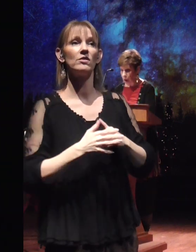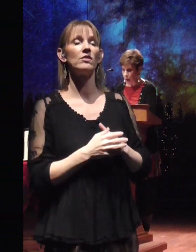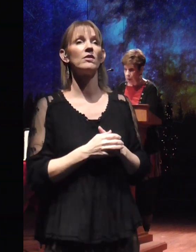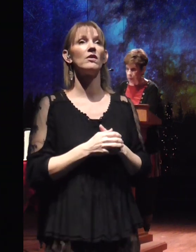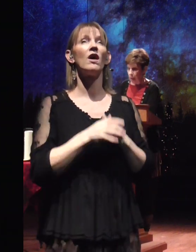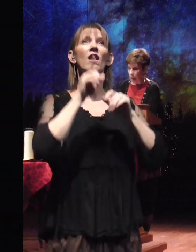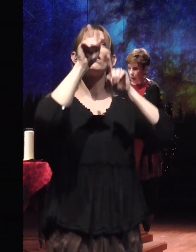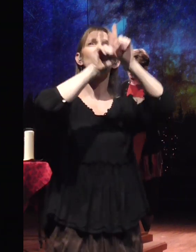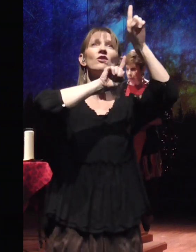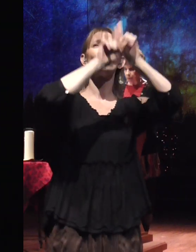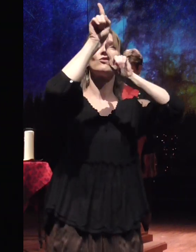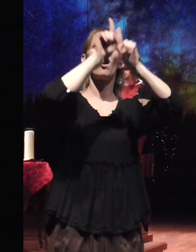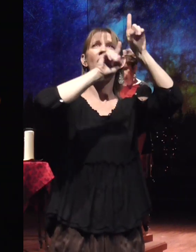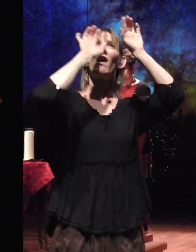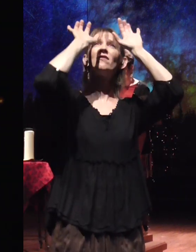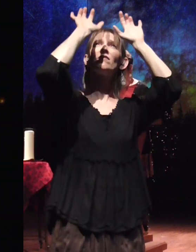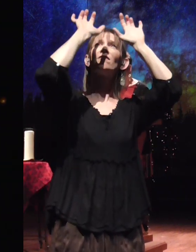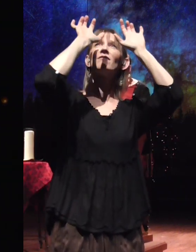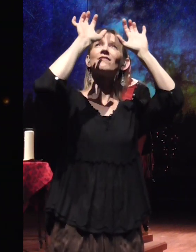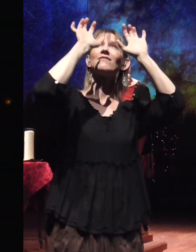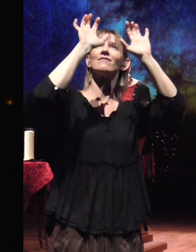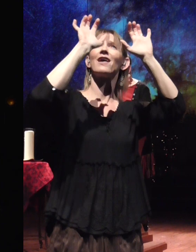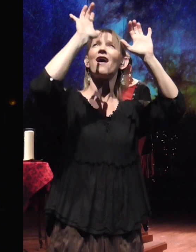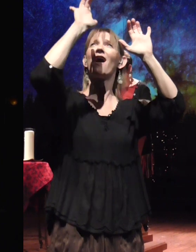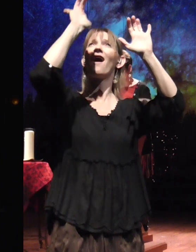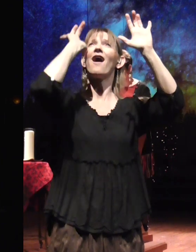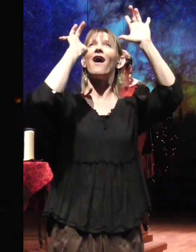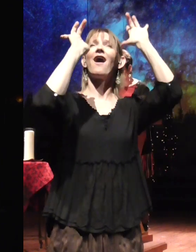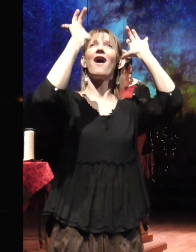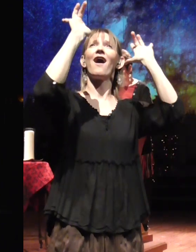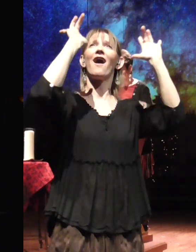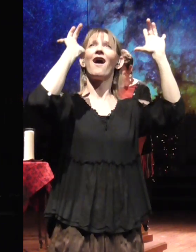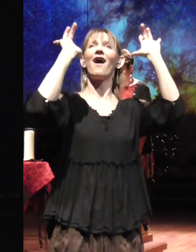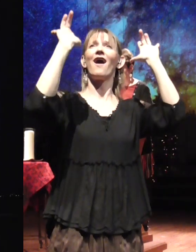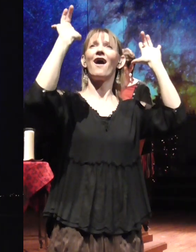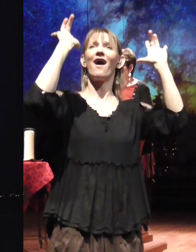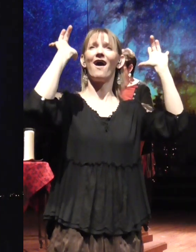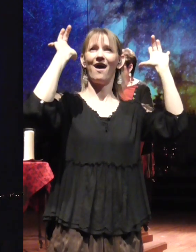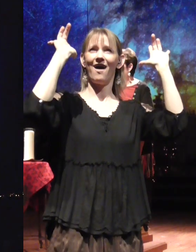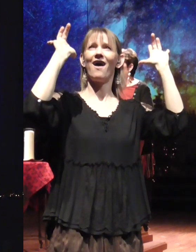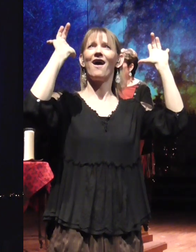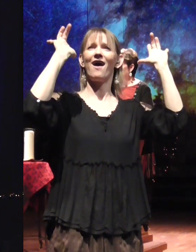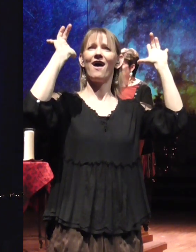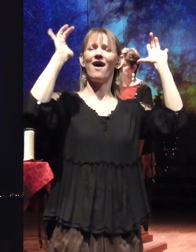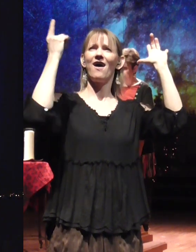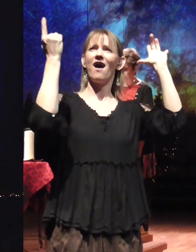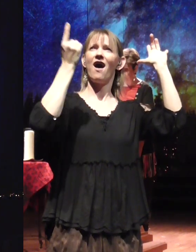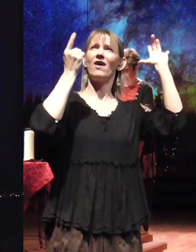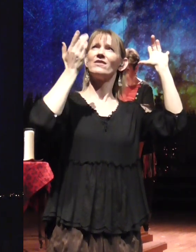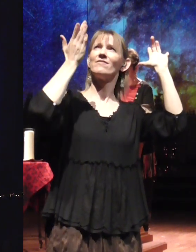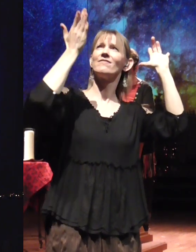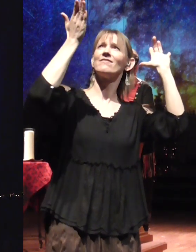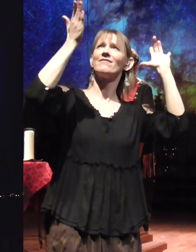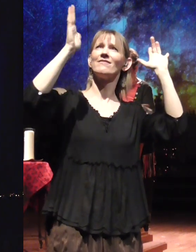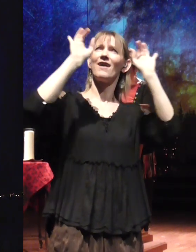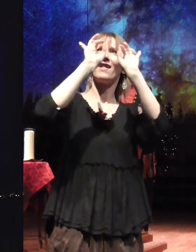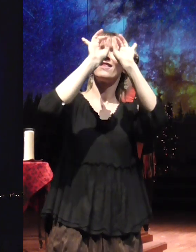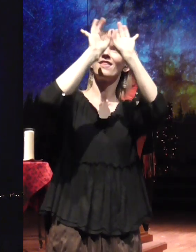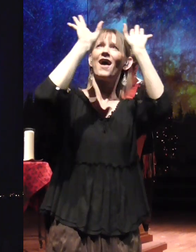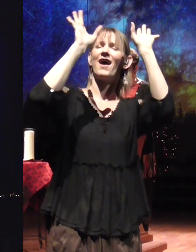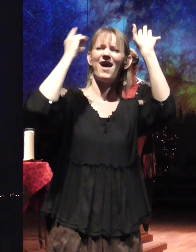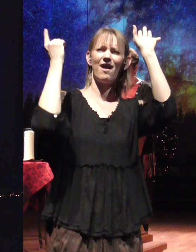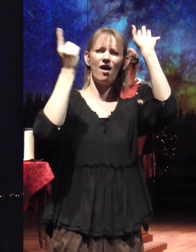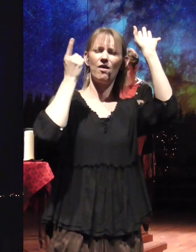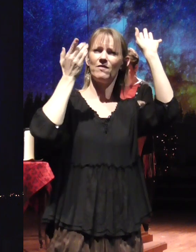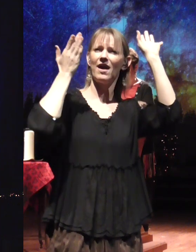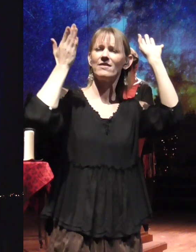And the stars of the night shine brightly of the ever-presence of light.